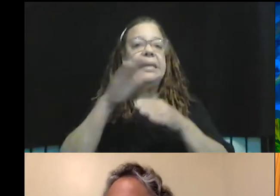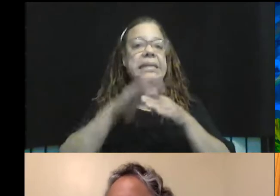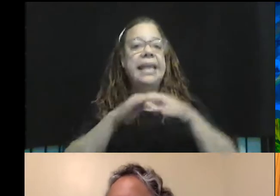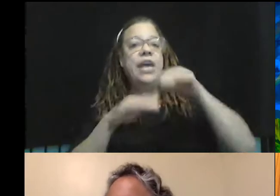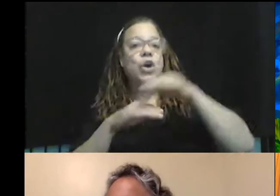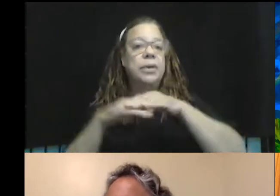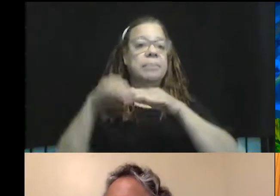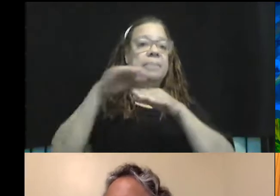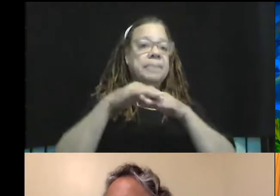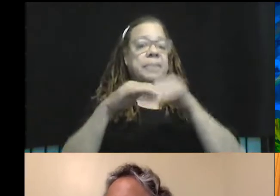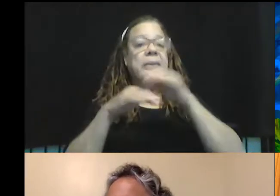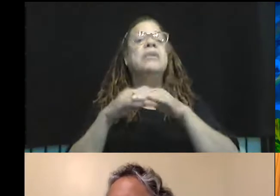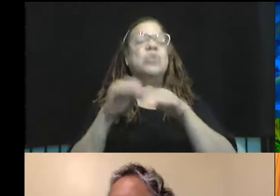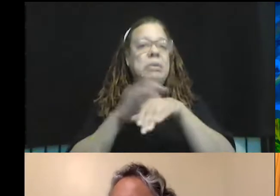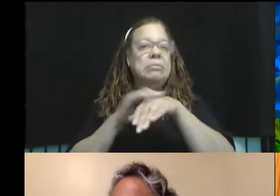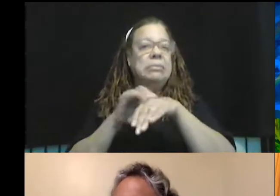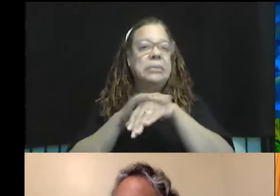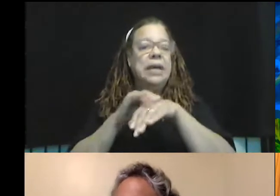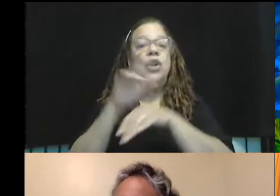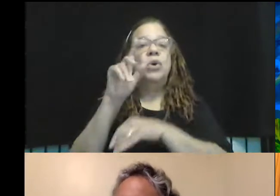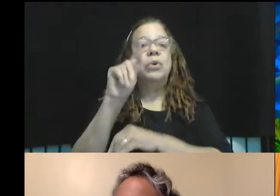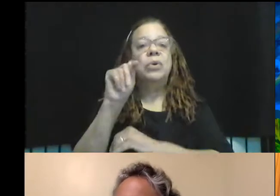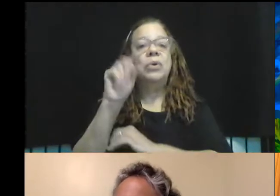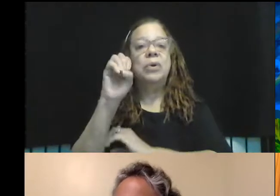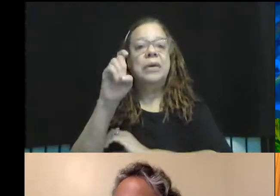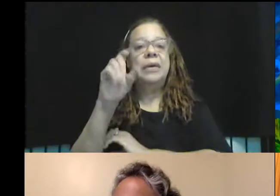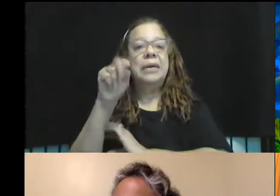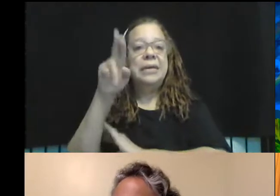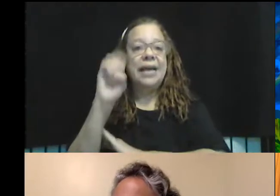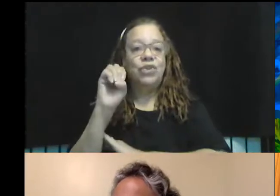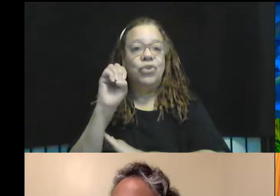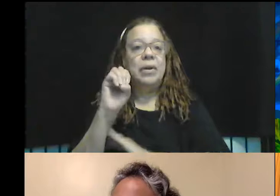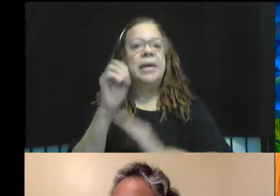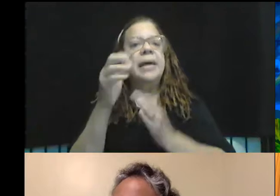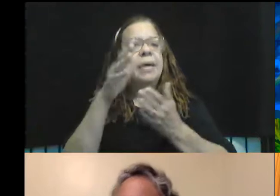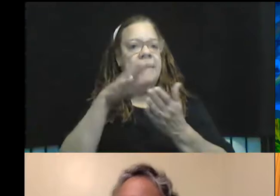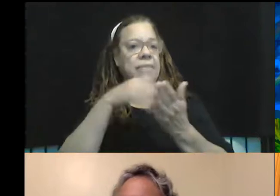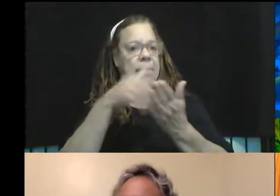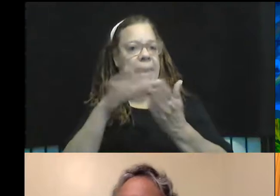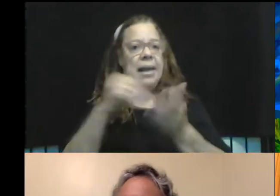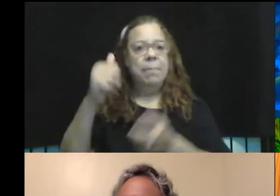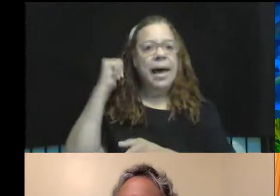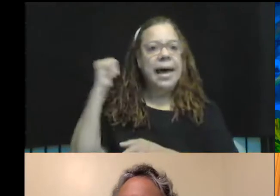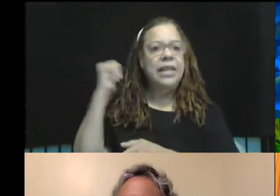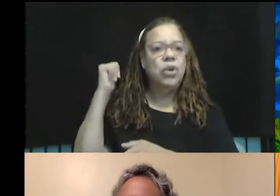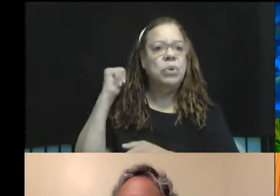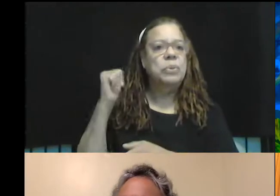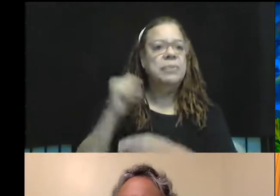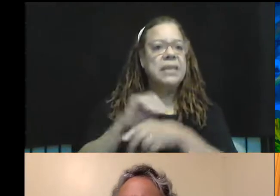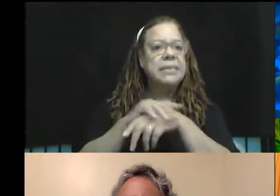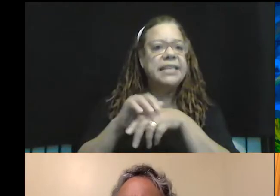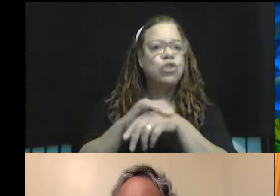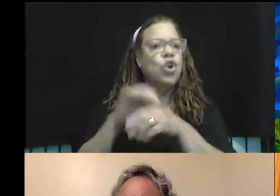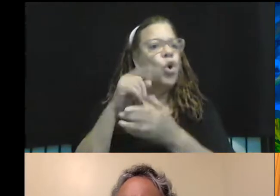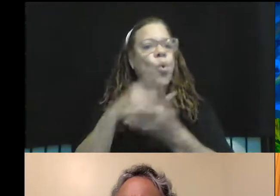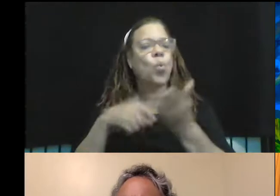is always a little textural. Huh. The painting behind you, it looks very textured, but which technique did you